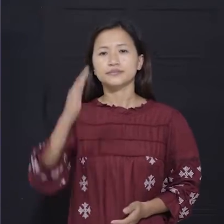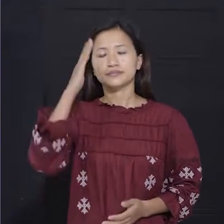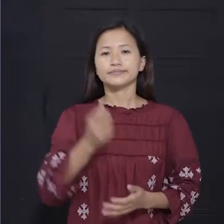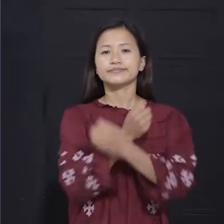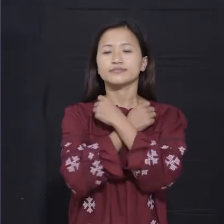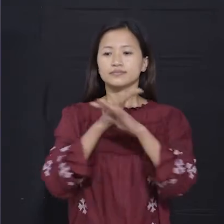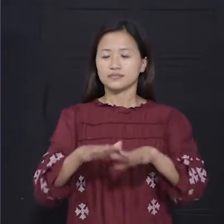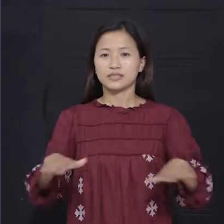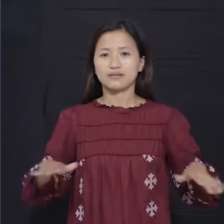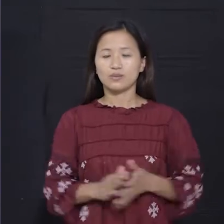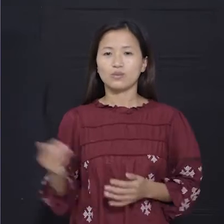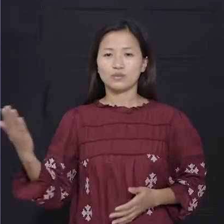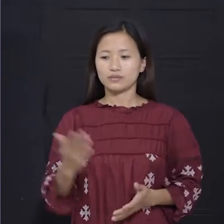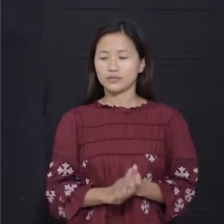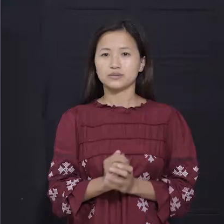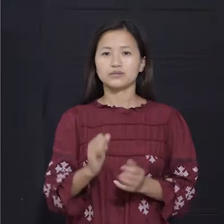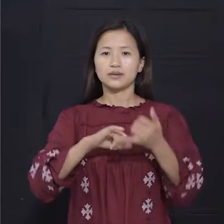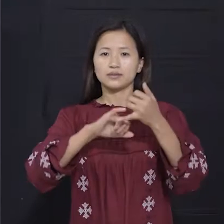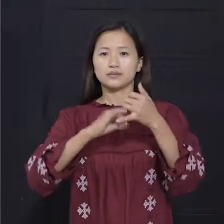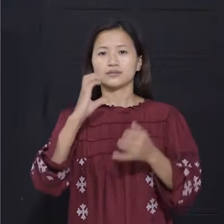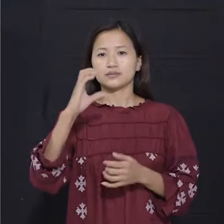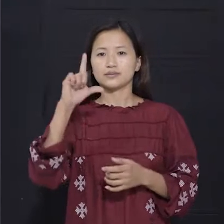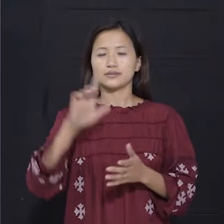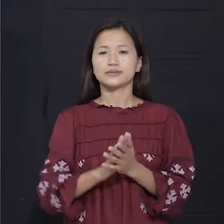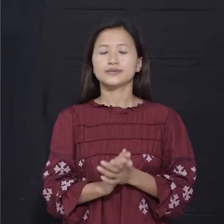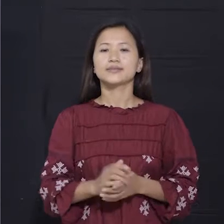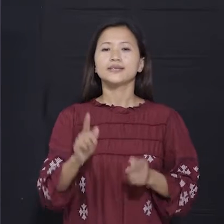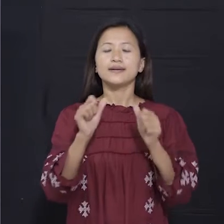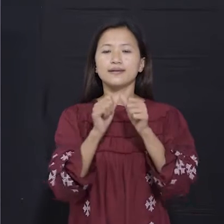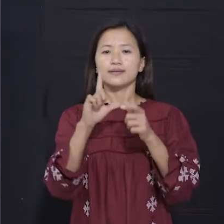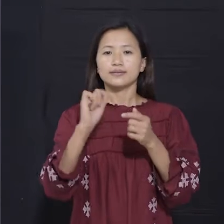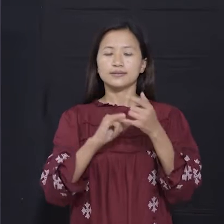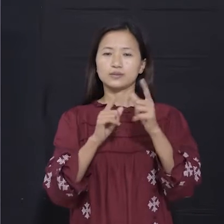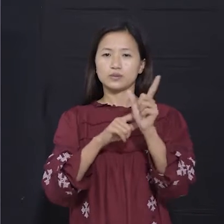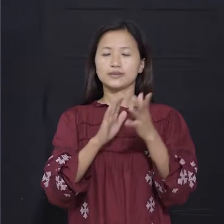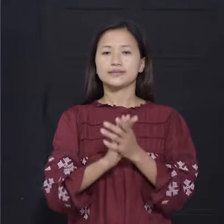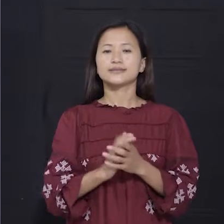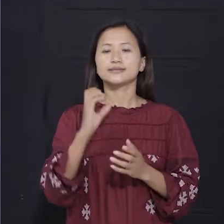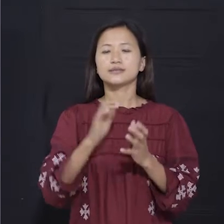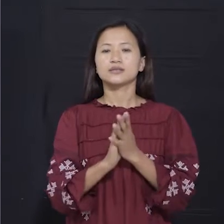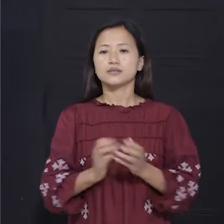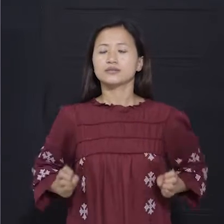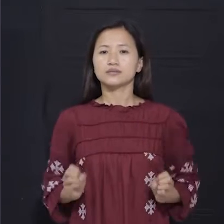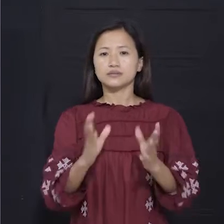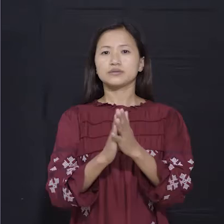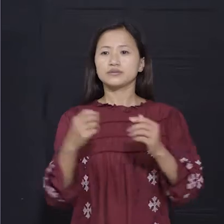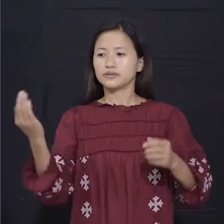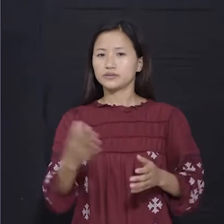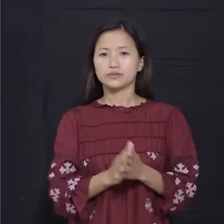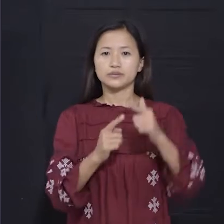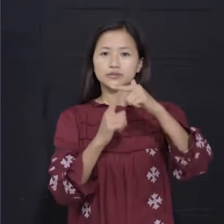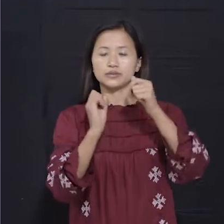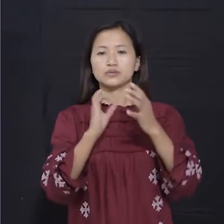Hello dear students, welcome back to your social science class with me Miss Lily Case. Today we are going to start with a new topic and